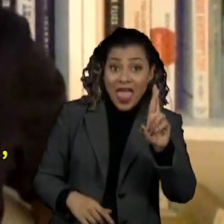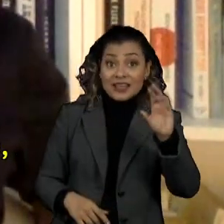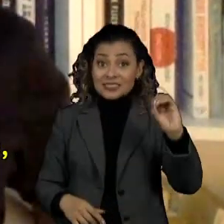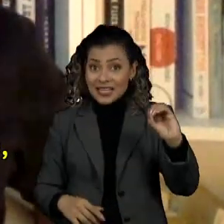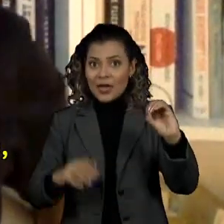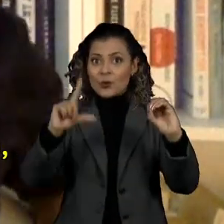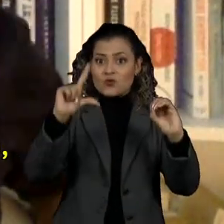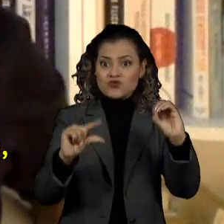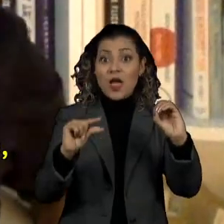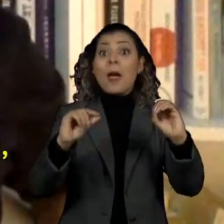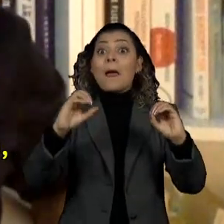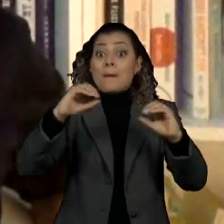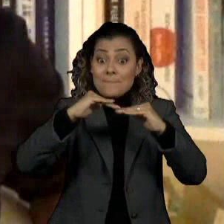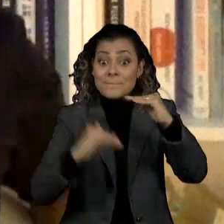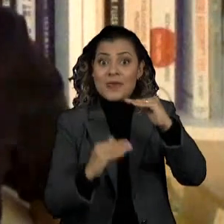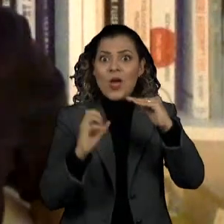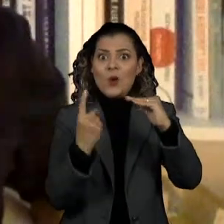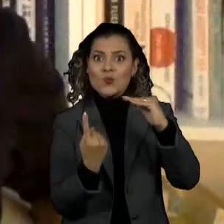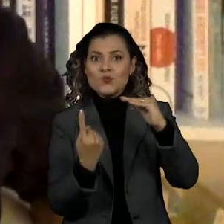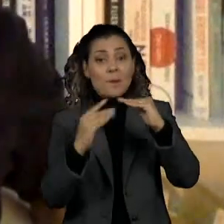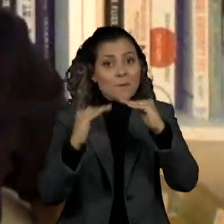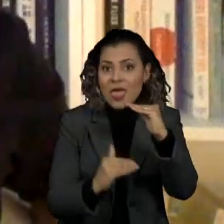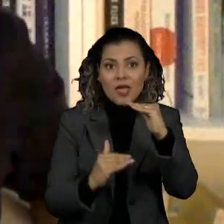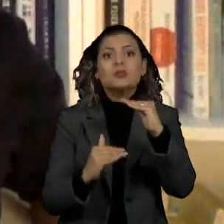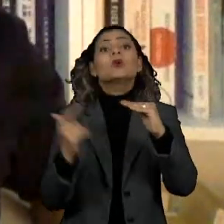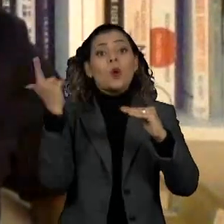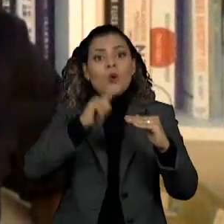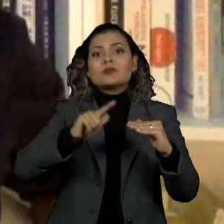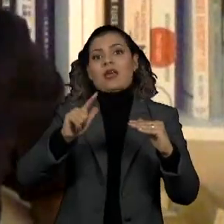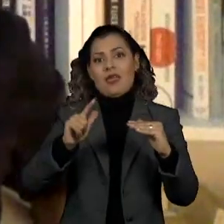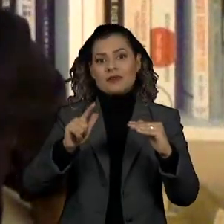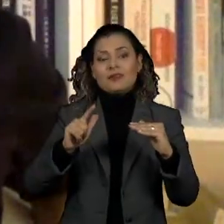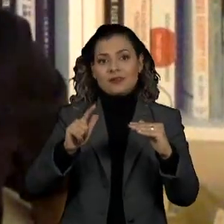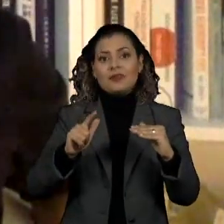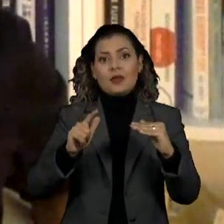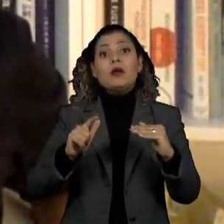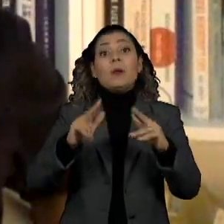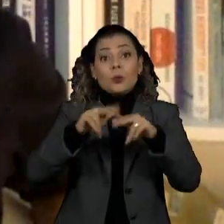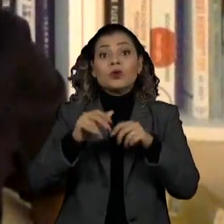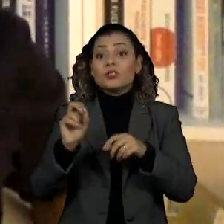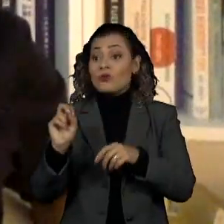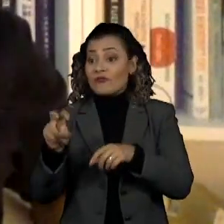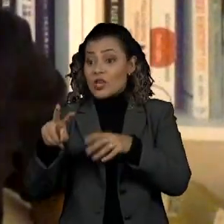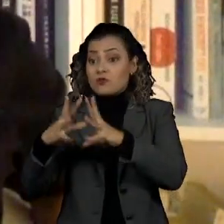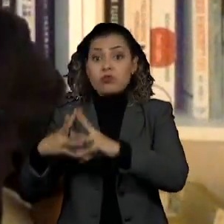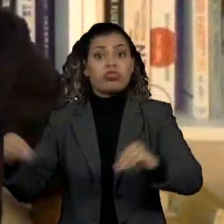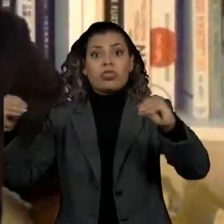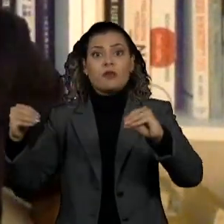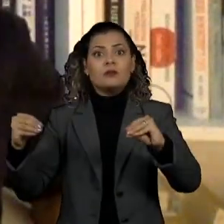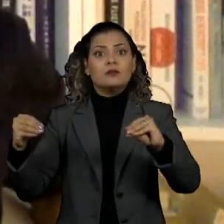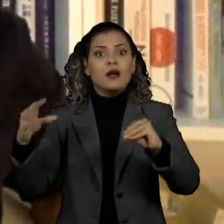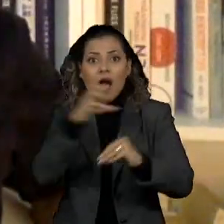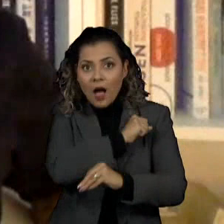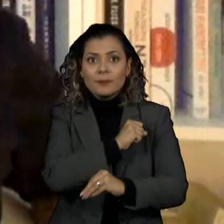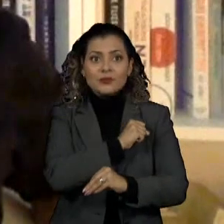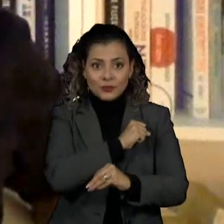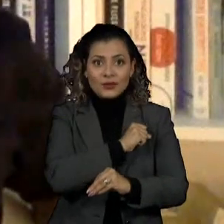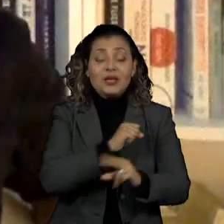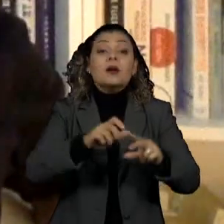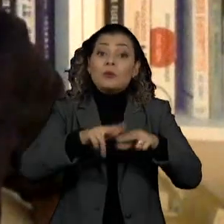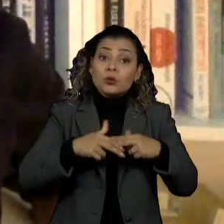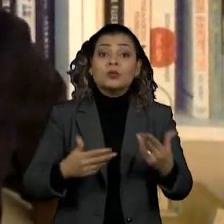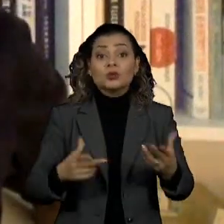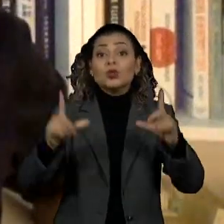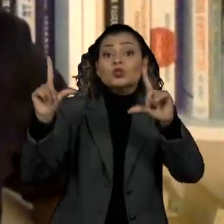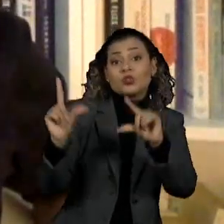then you can have local breakouts, but essentially the virus will die by an